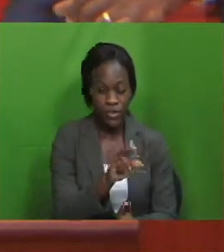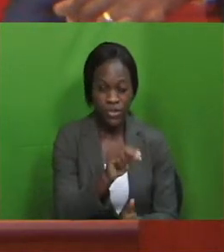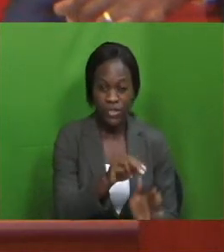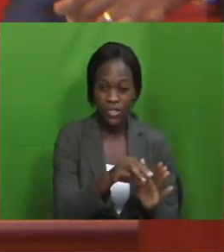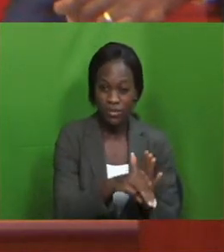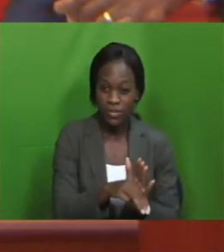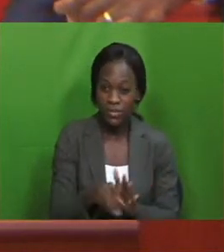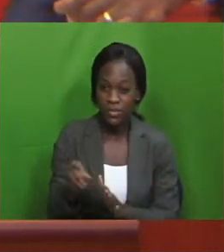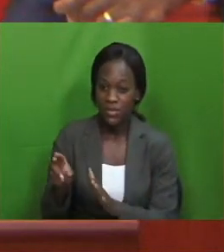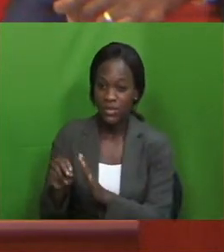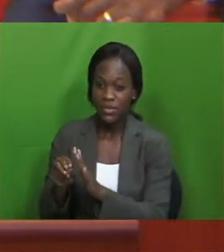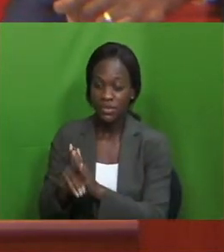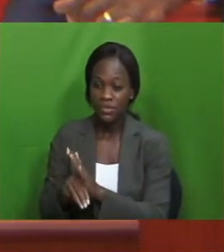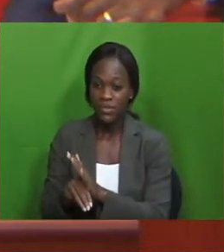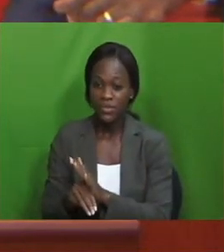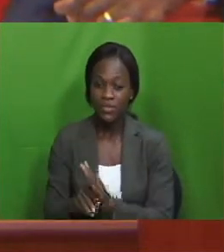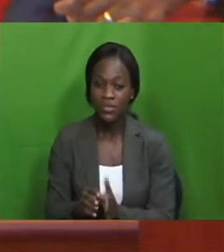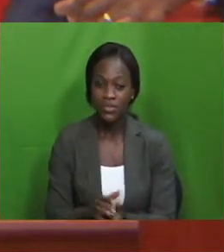1 hour.